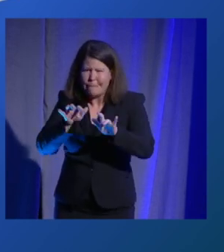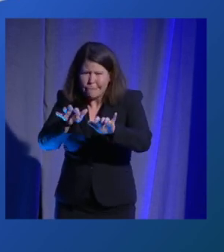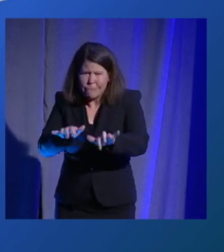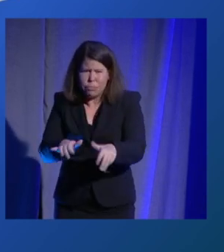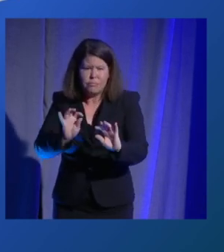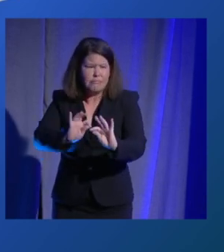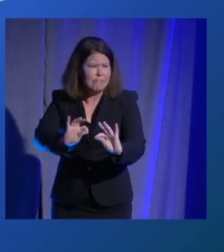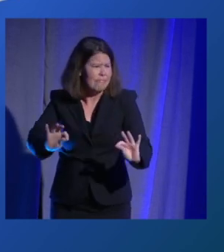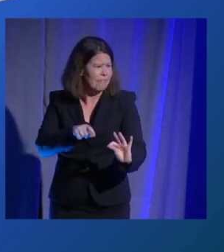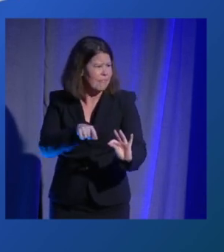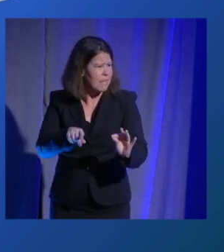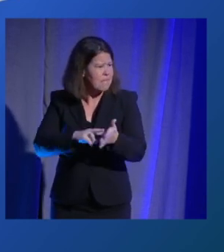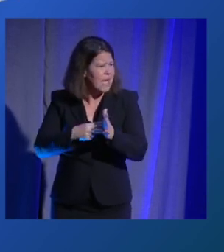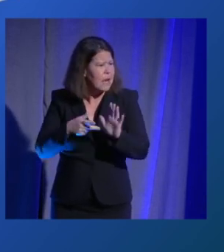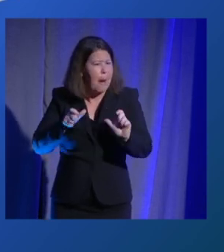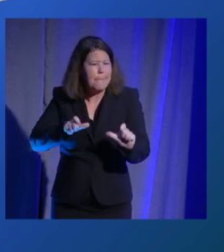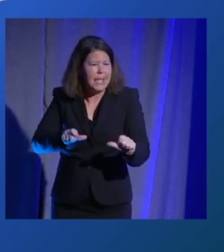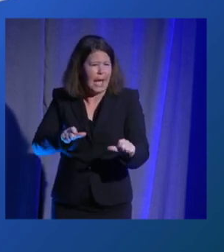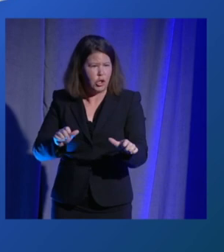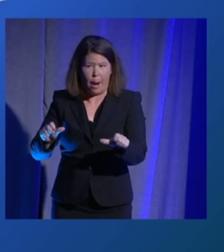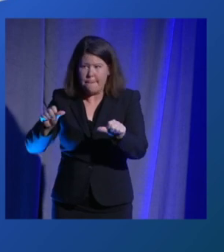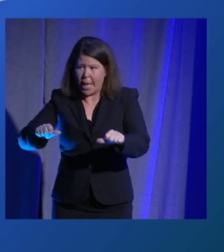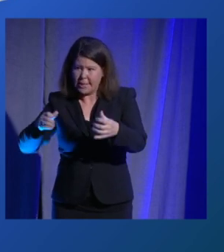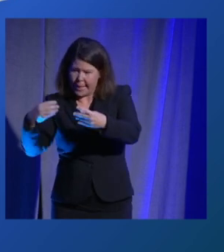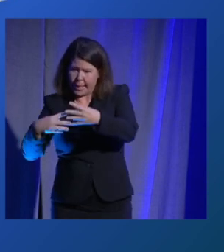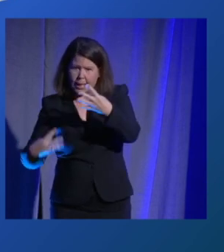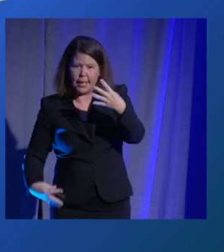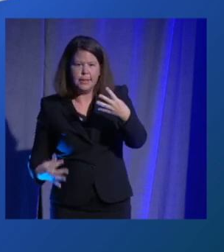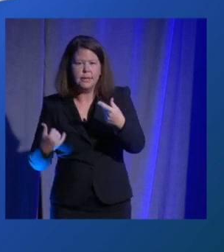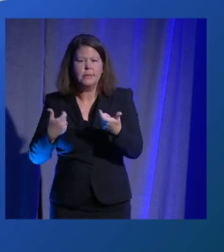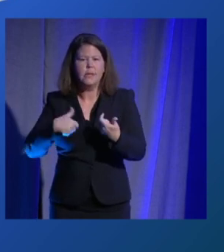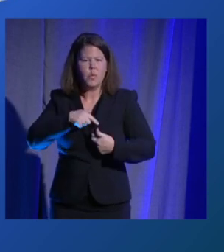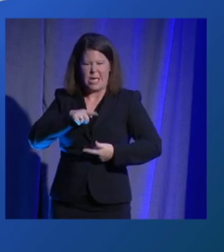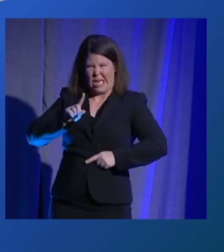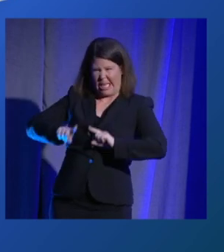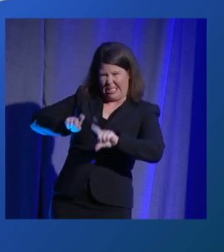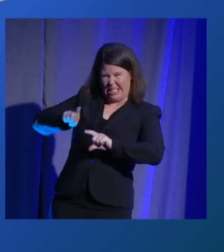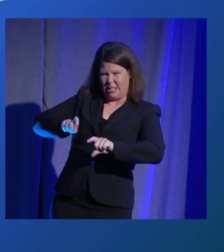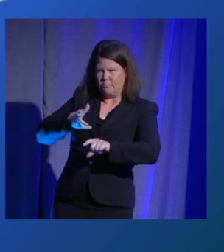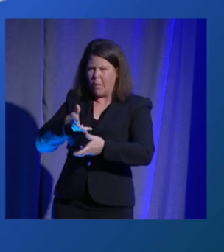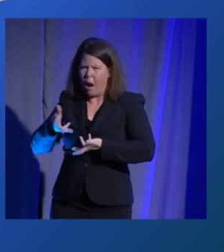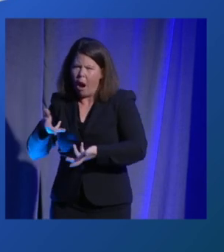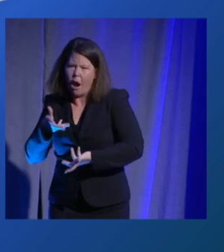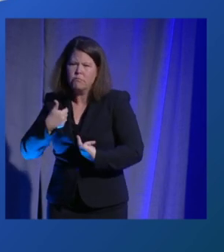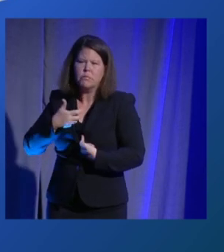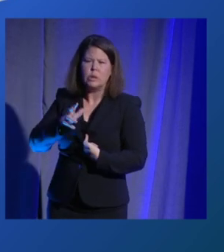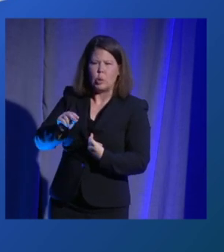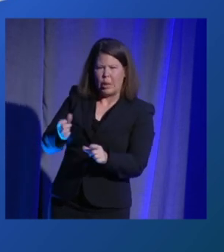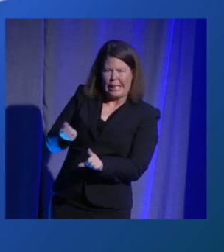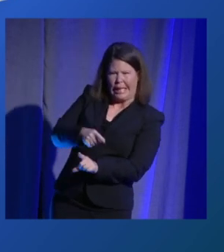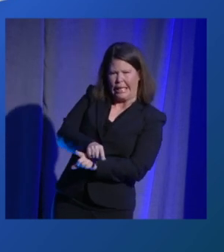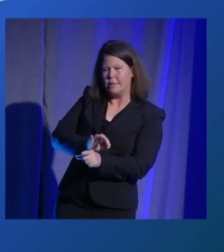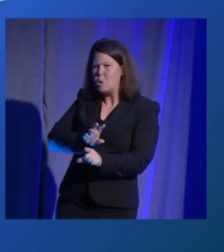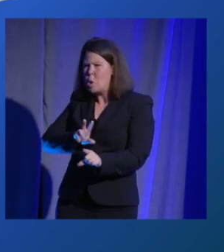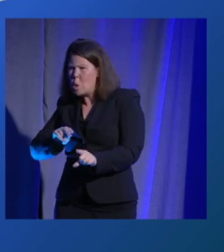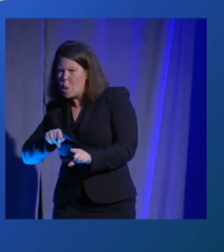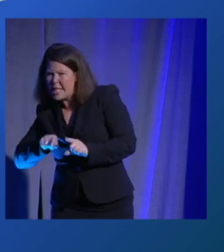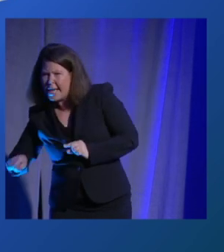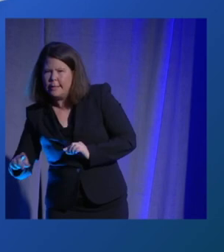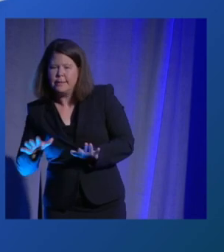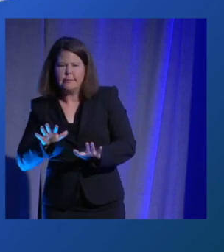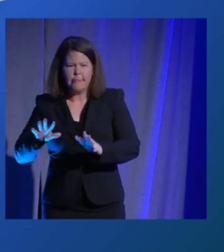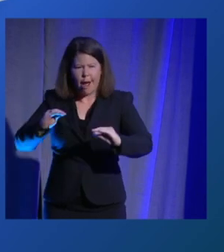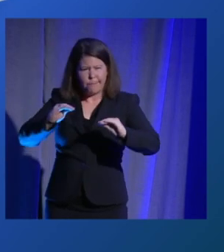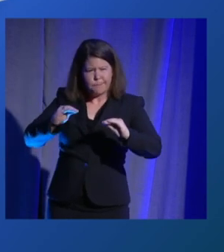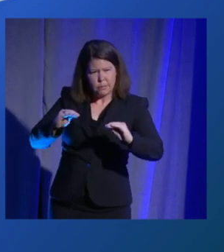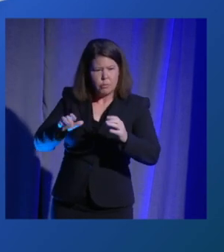abilities to interrogate to go back and forth in a different kind of relationship with the machine than